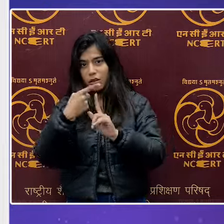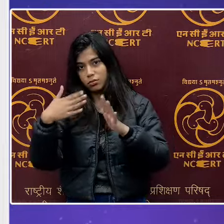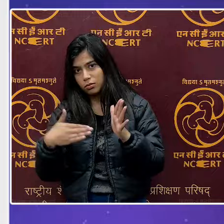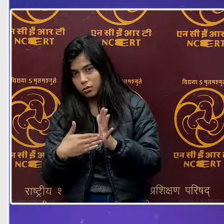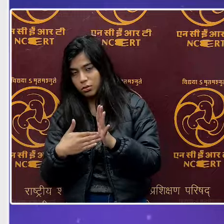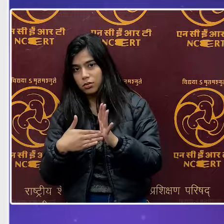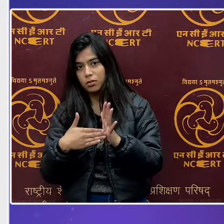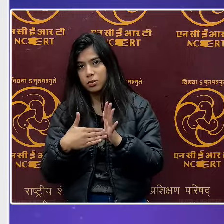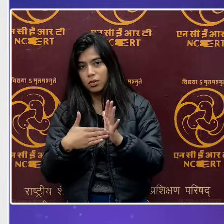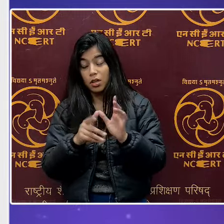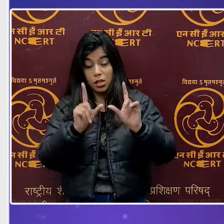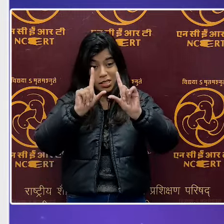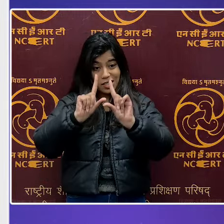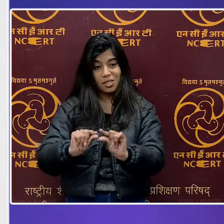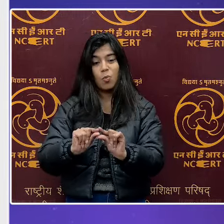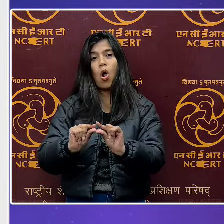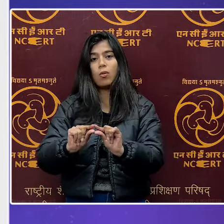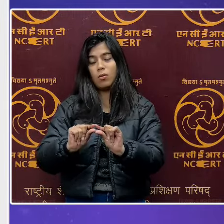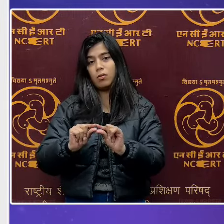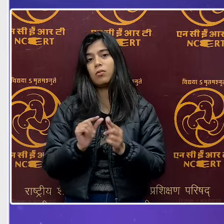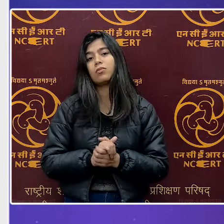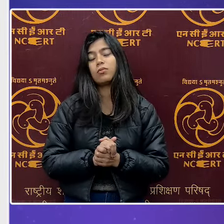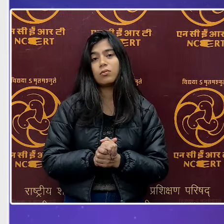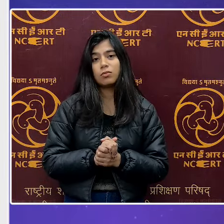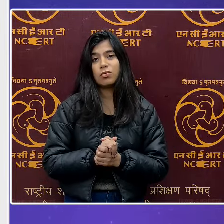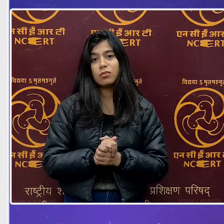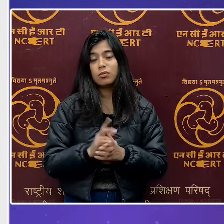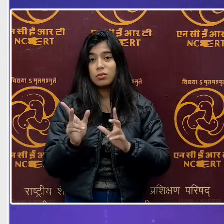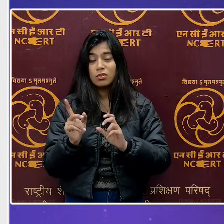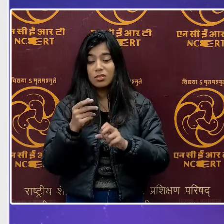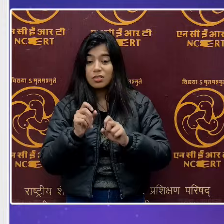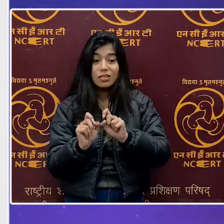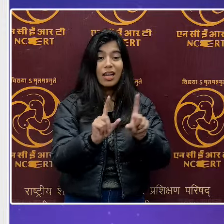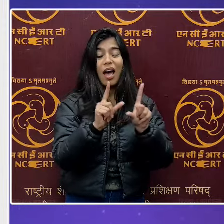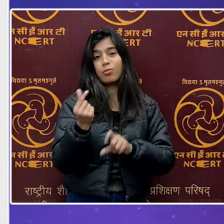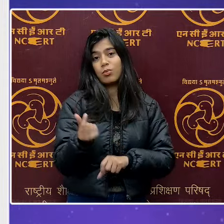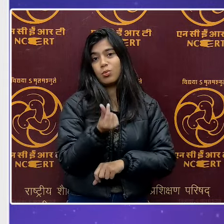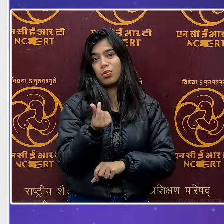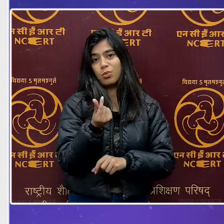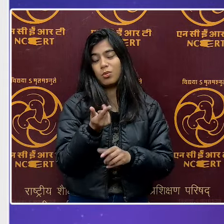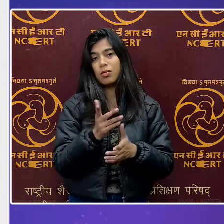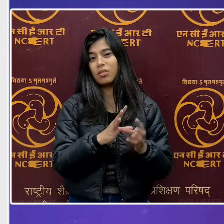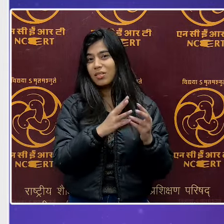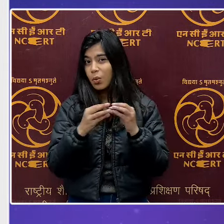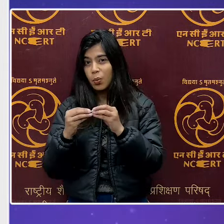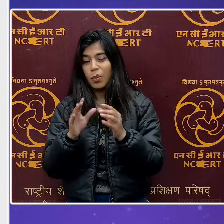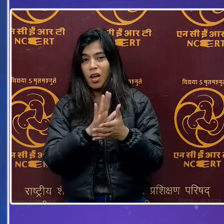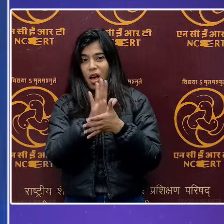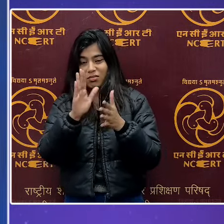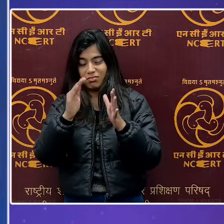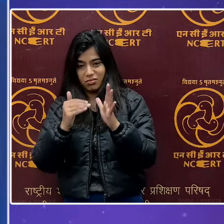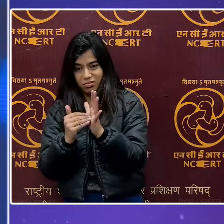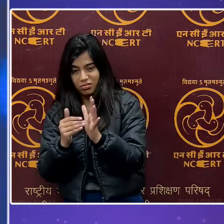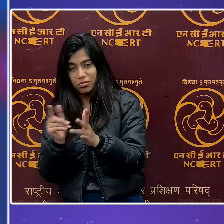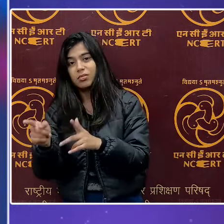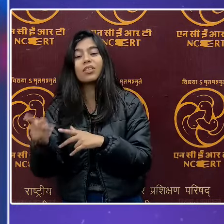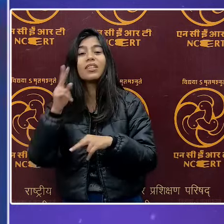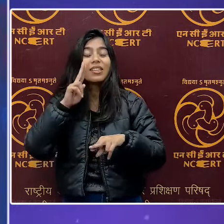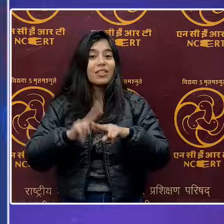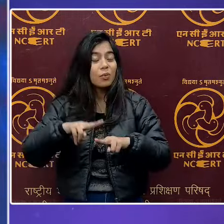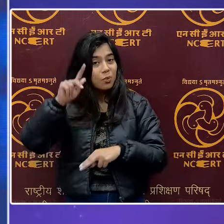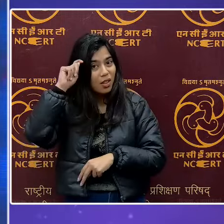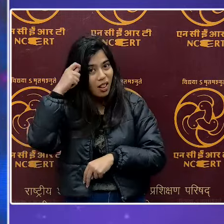begin with a small letter, not with a capital letter. Ma'am, would you like to tell us why? Because generally in English,